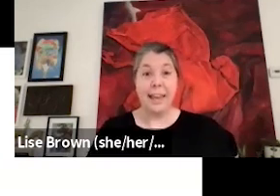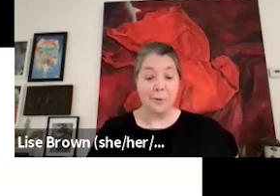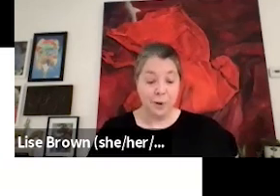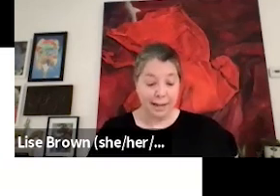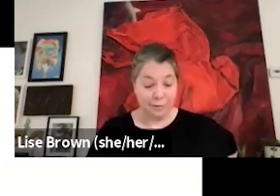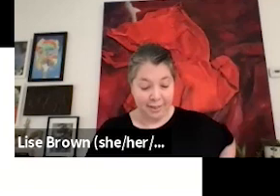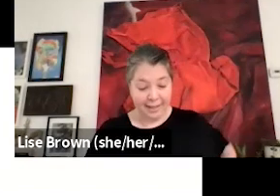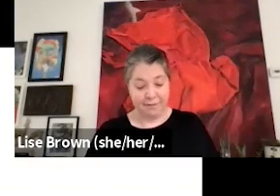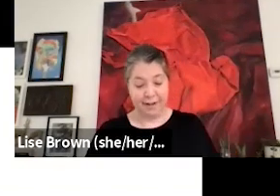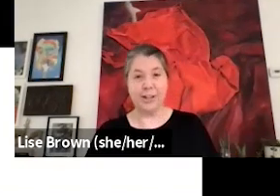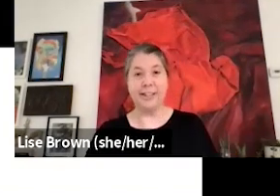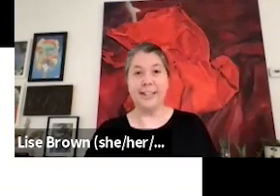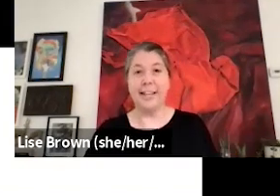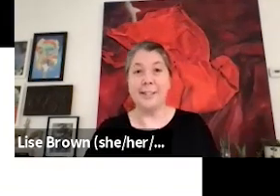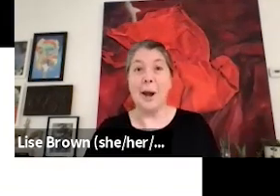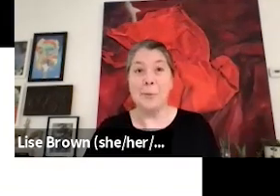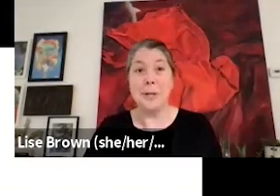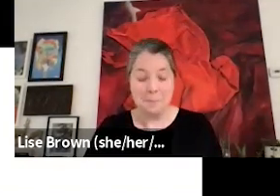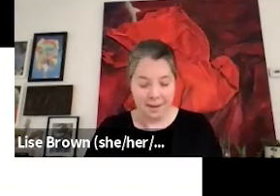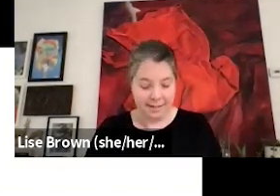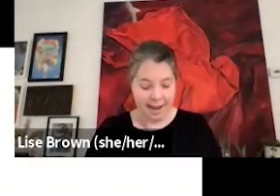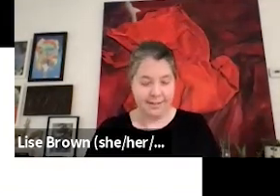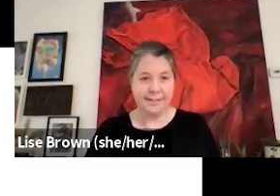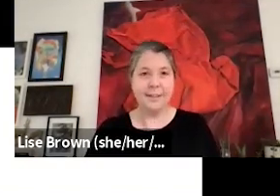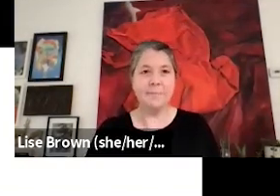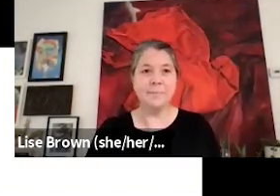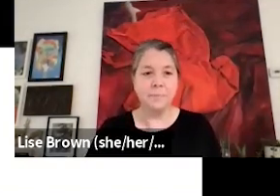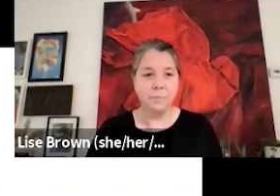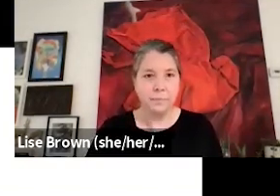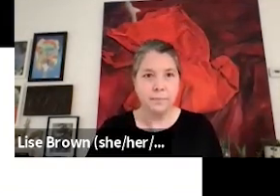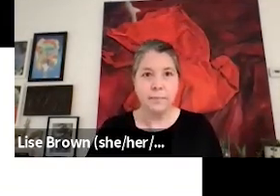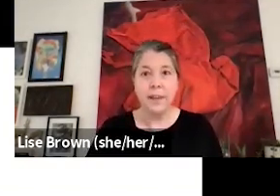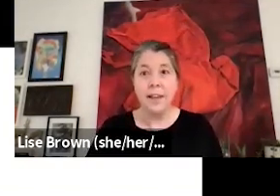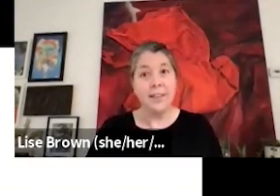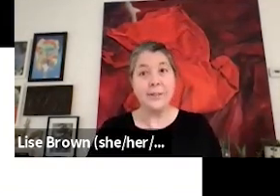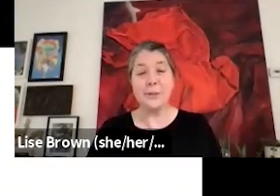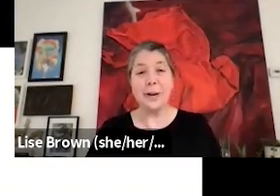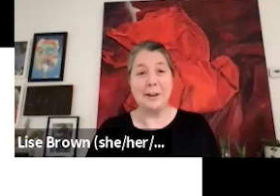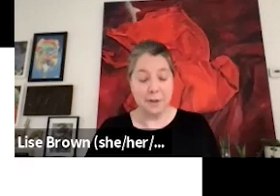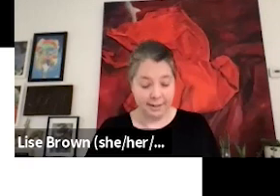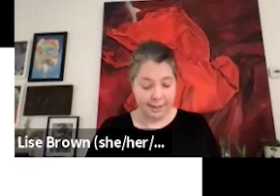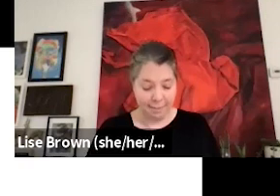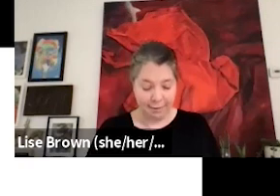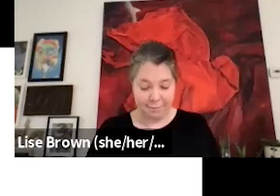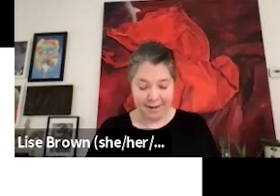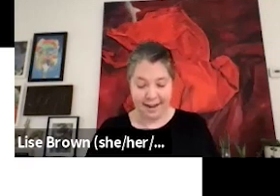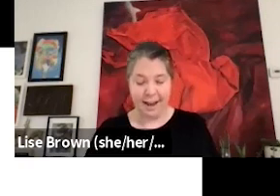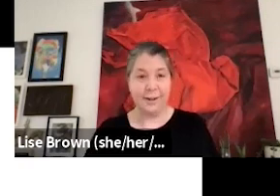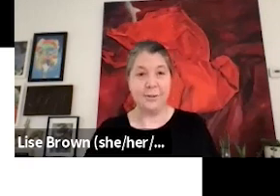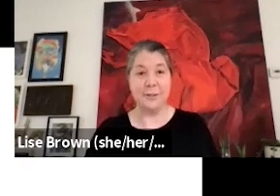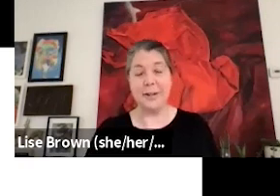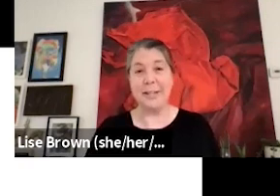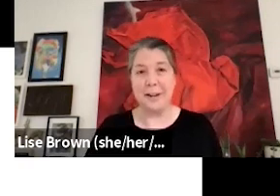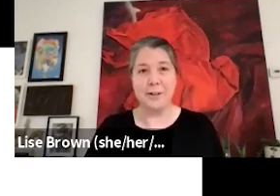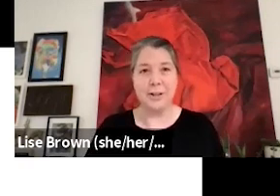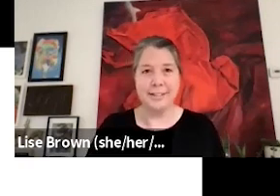But the getting ready for the adventure is a really big task. This is great advice coming from my dad,